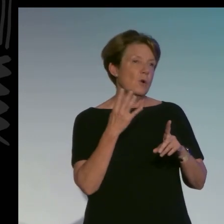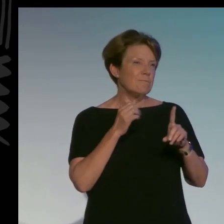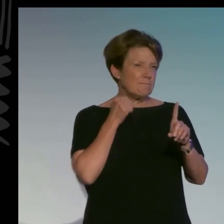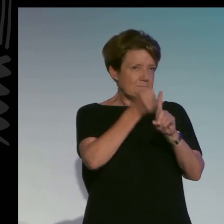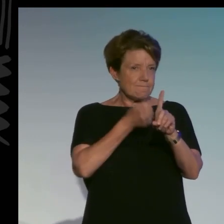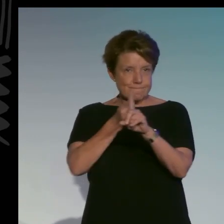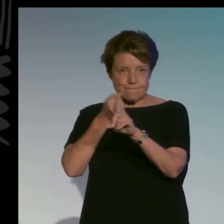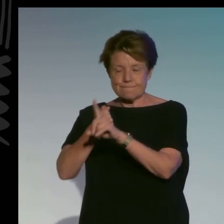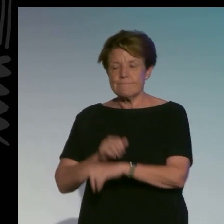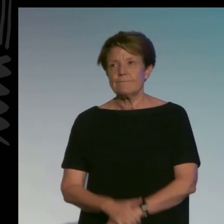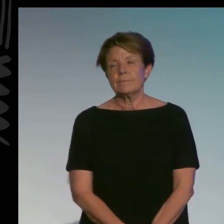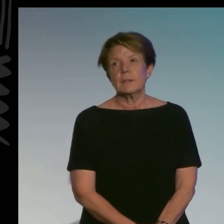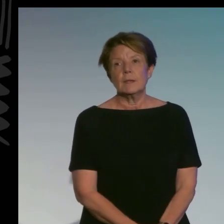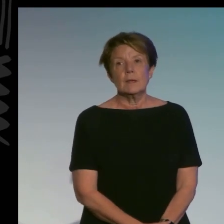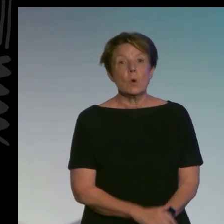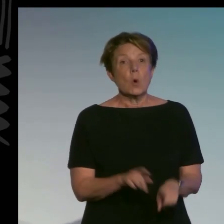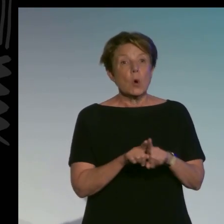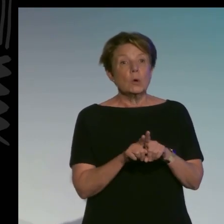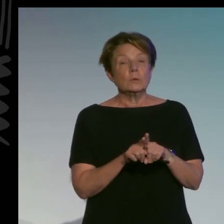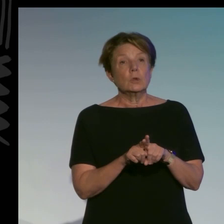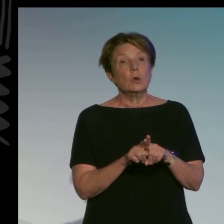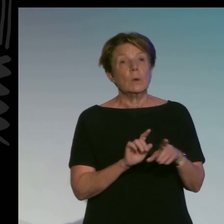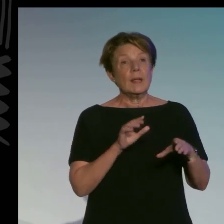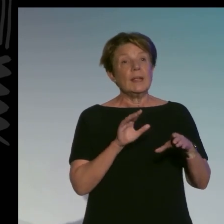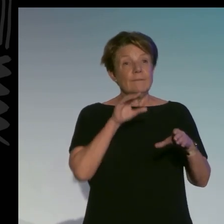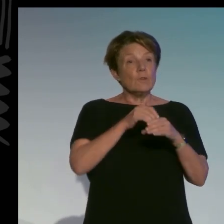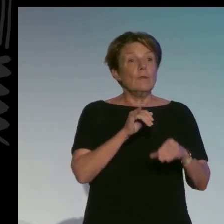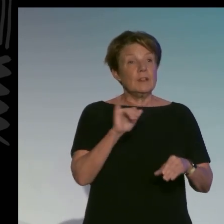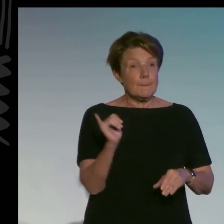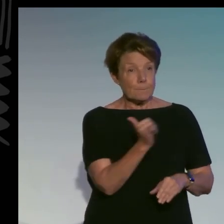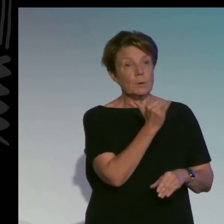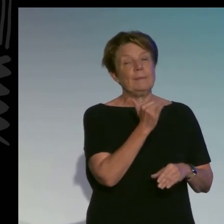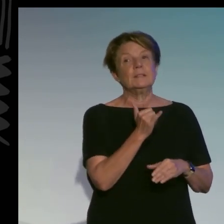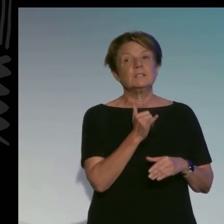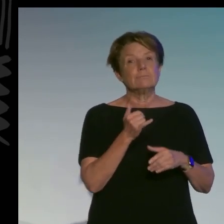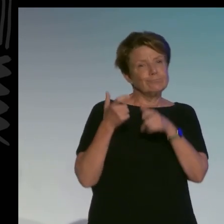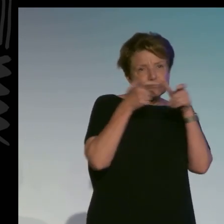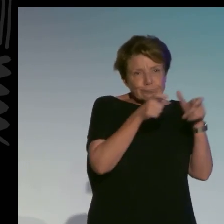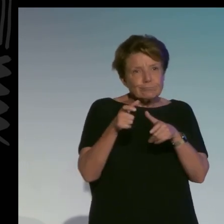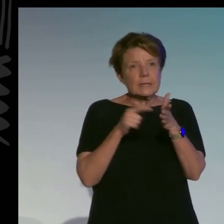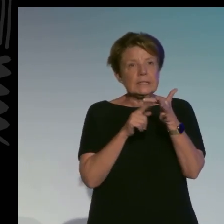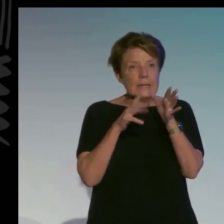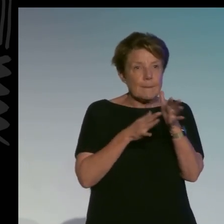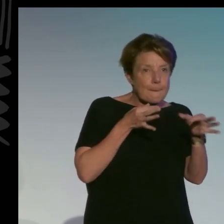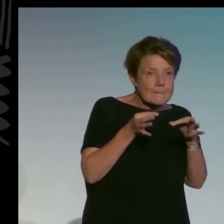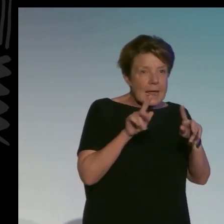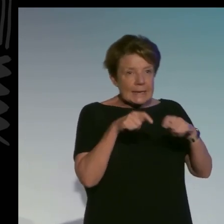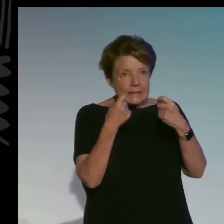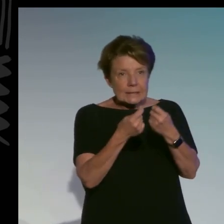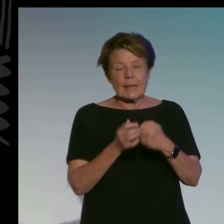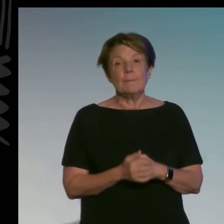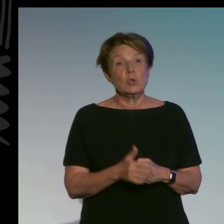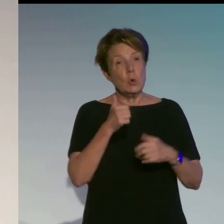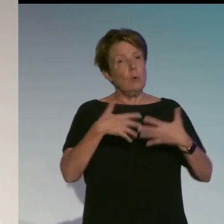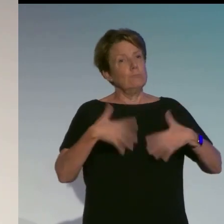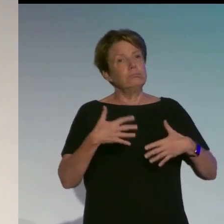activist, and she's also a member of the Budapest Pride security team and planning team. And if those of you who know how